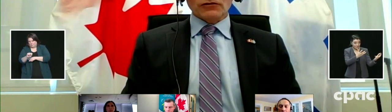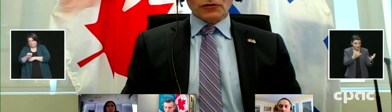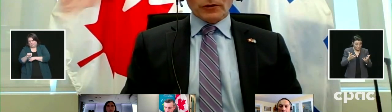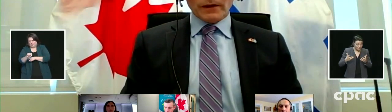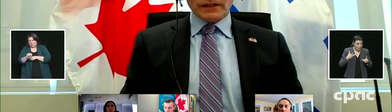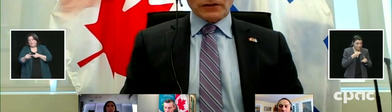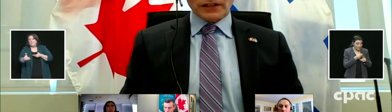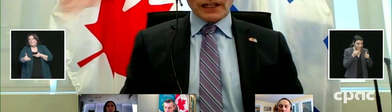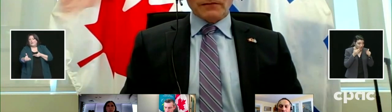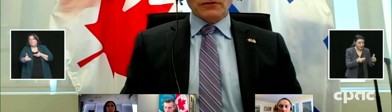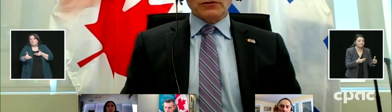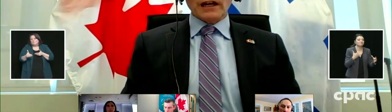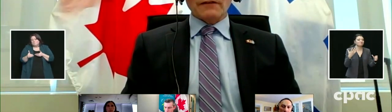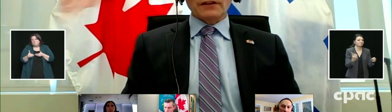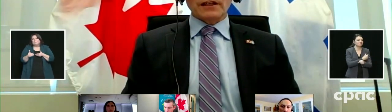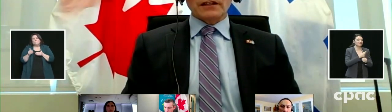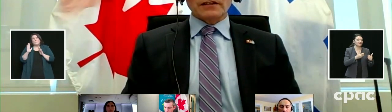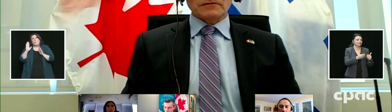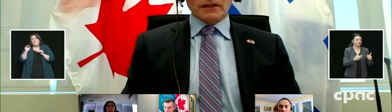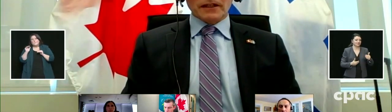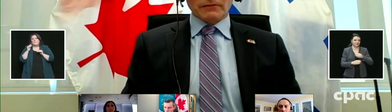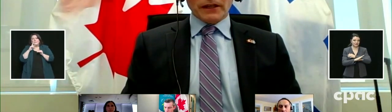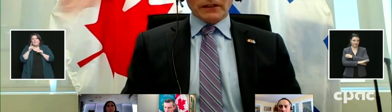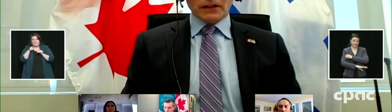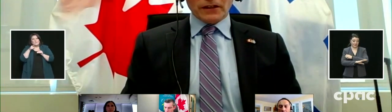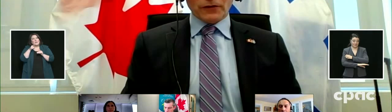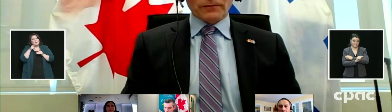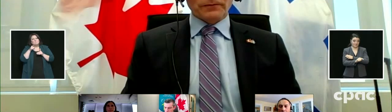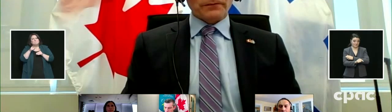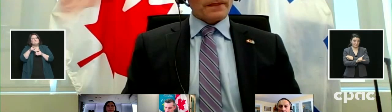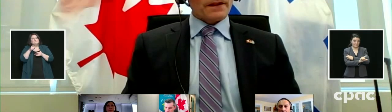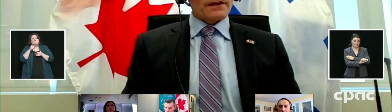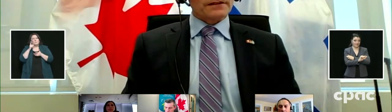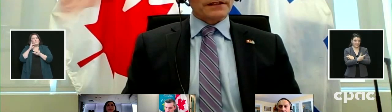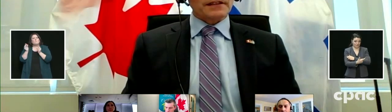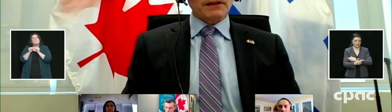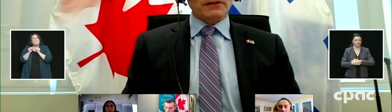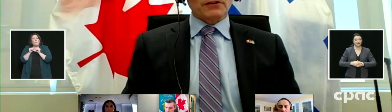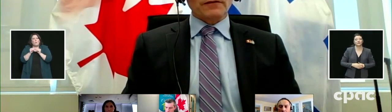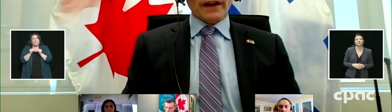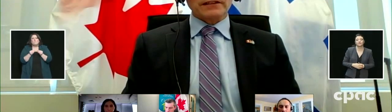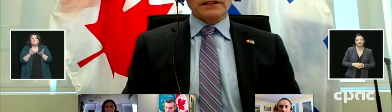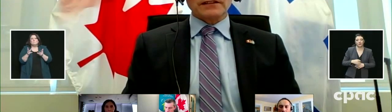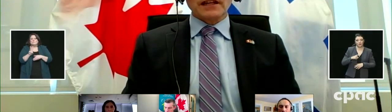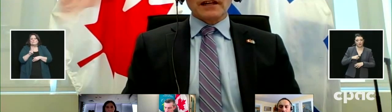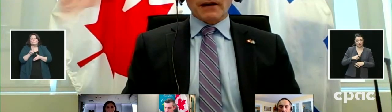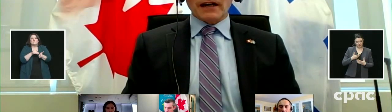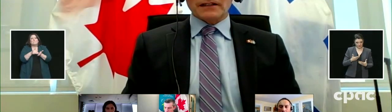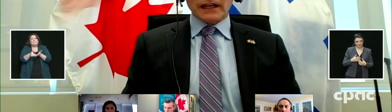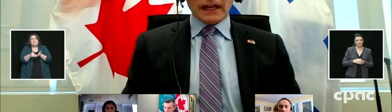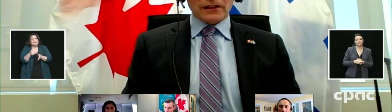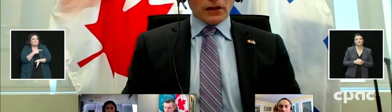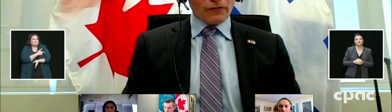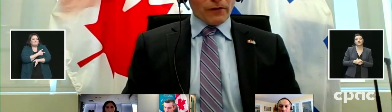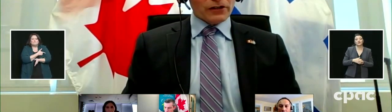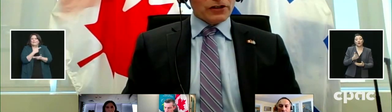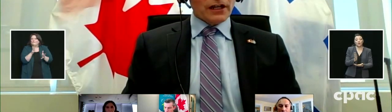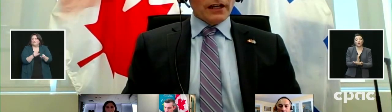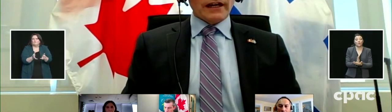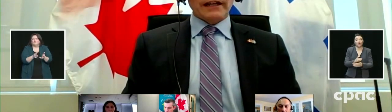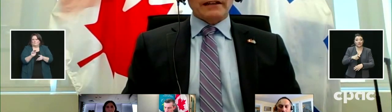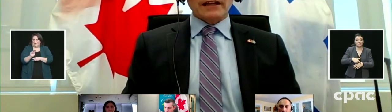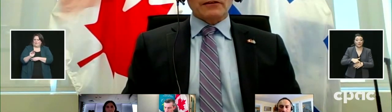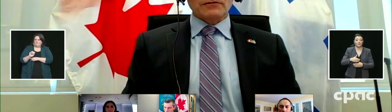objective also remains the same, to have Canadians being delivered 6 million vaccines by the end of